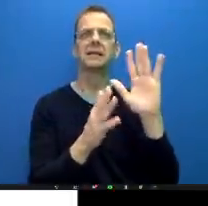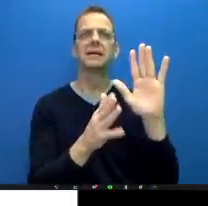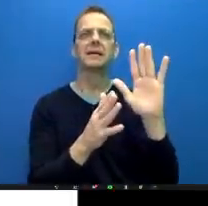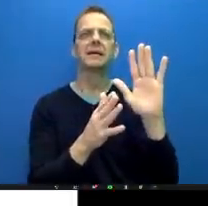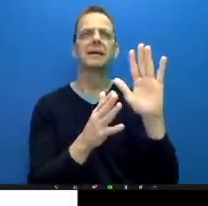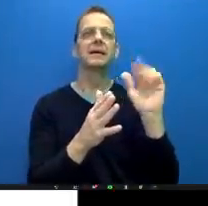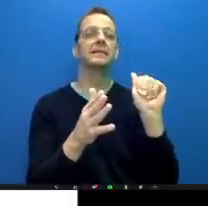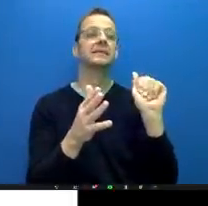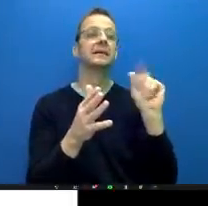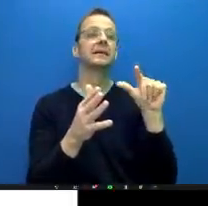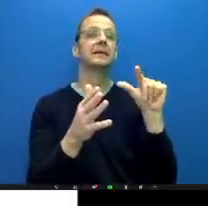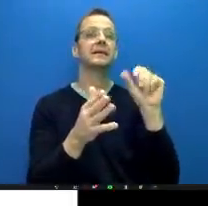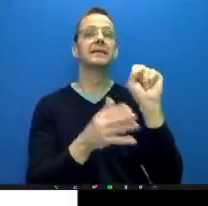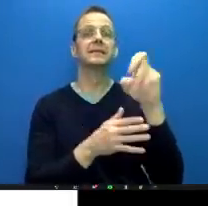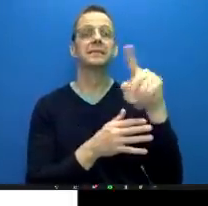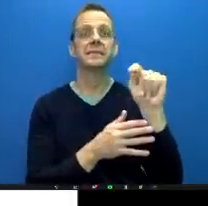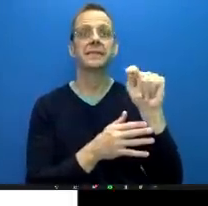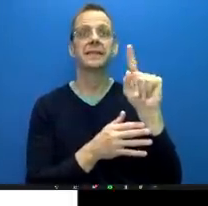to